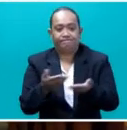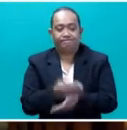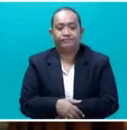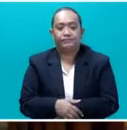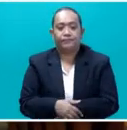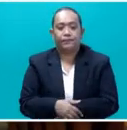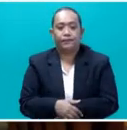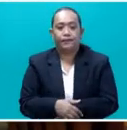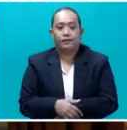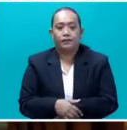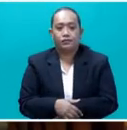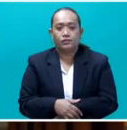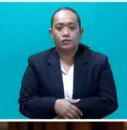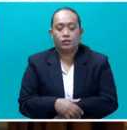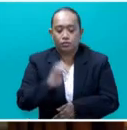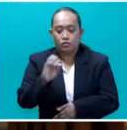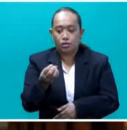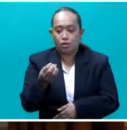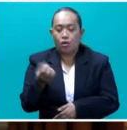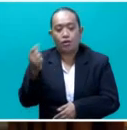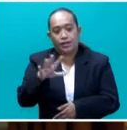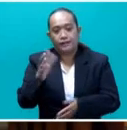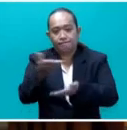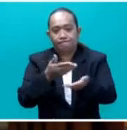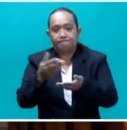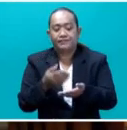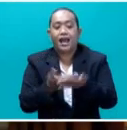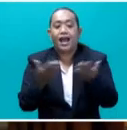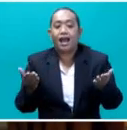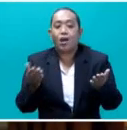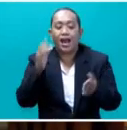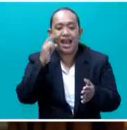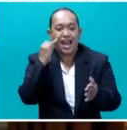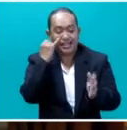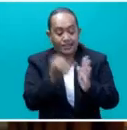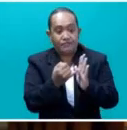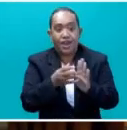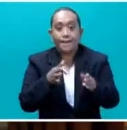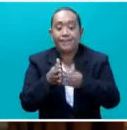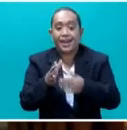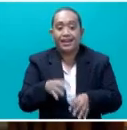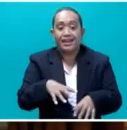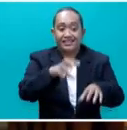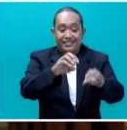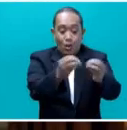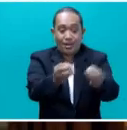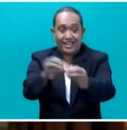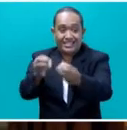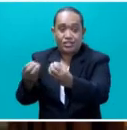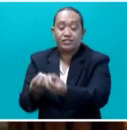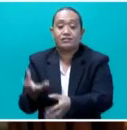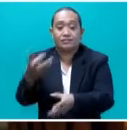bill addressed the shortfall identified by the stakeholders who were using the planning laws. Some of the new